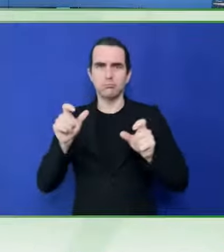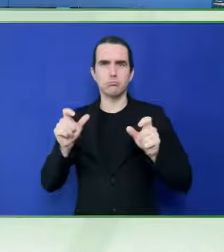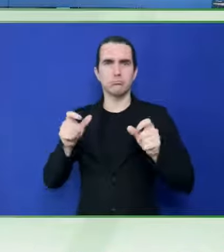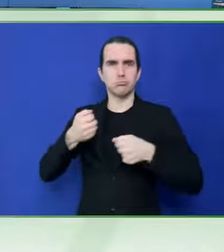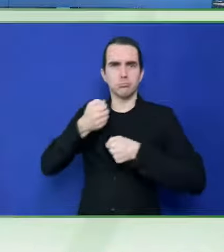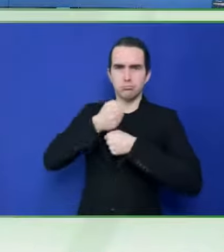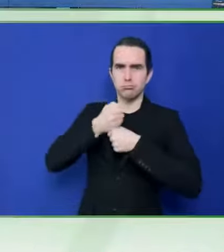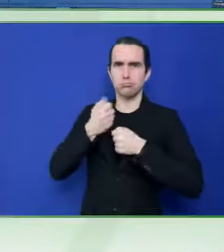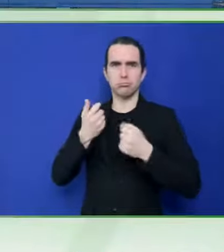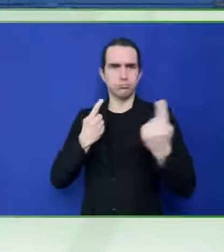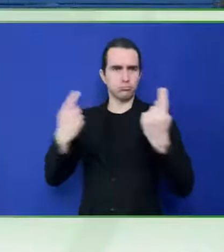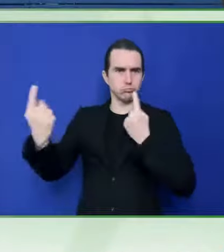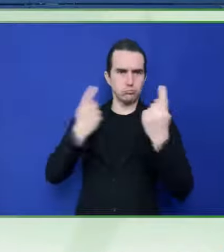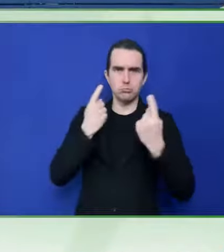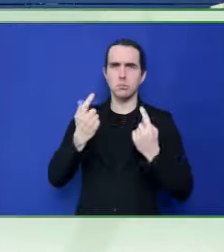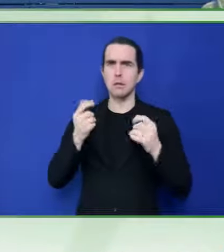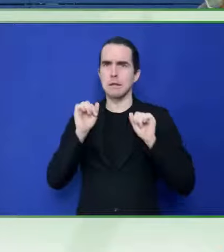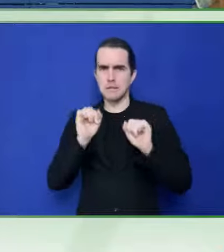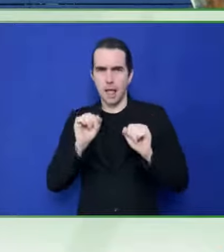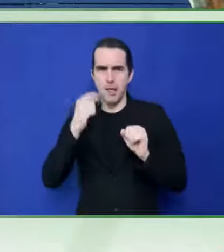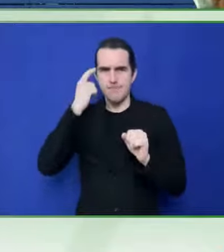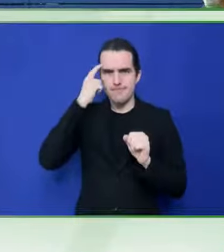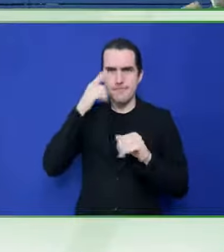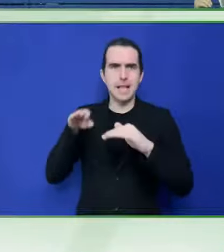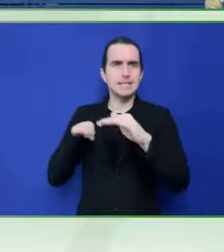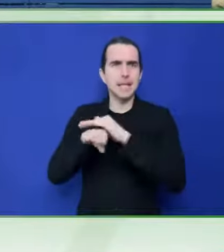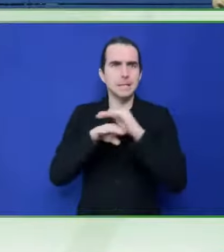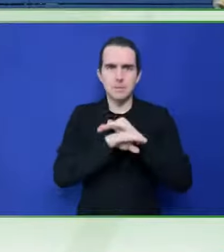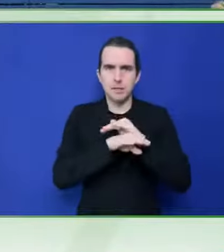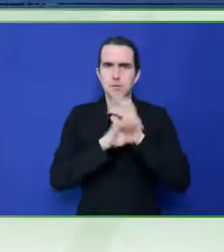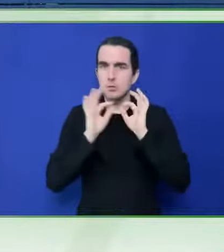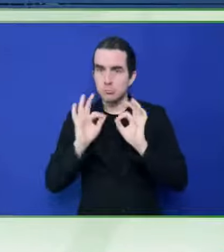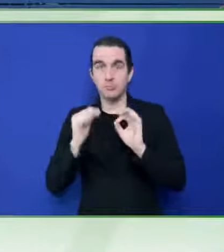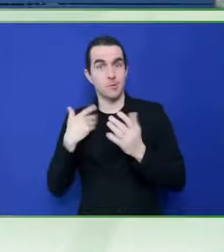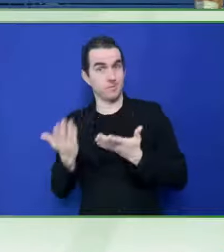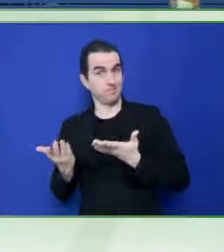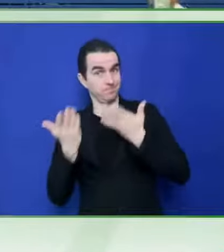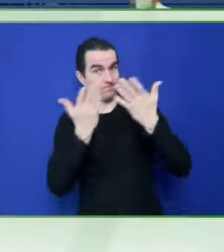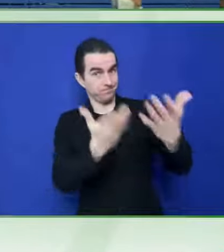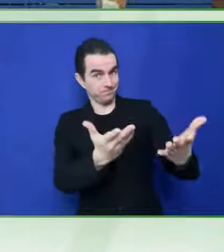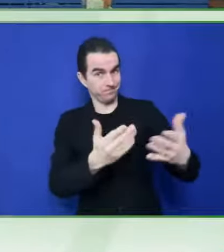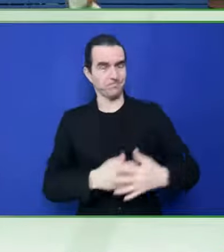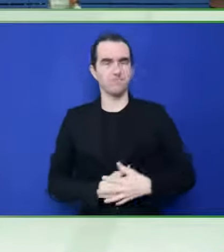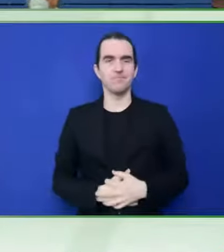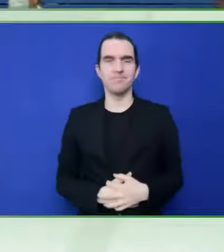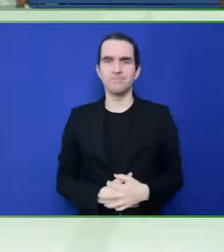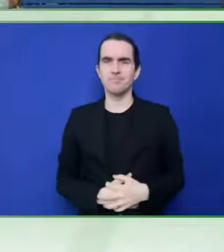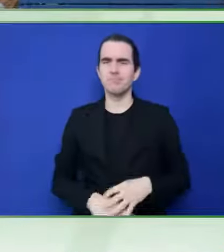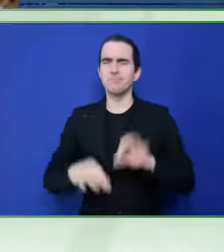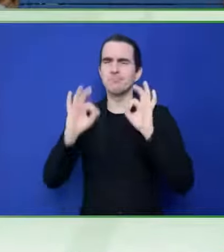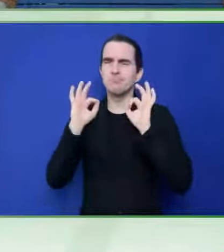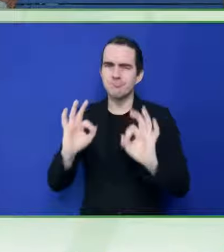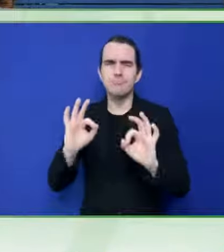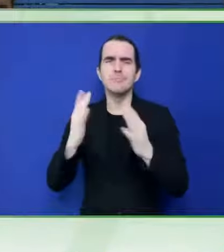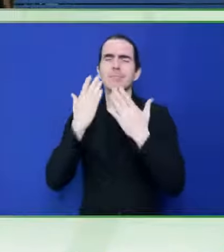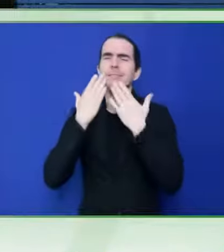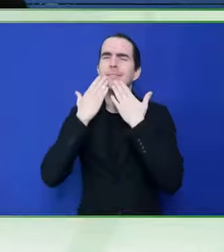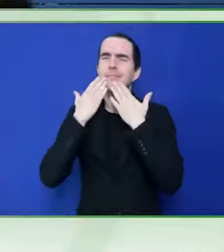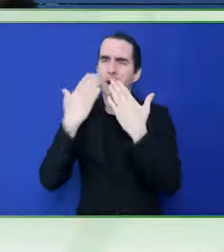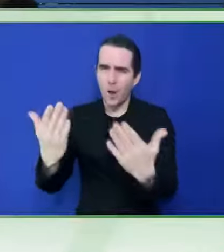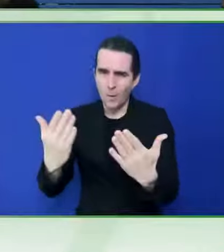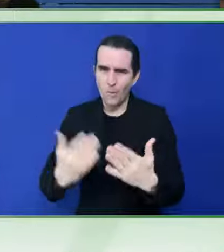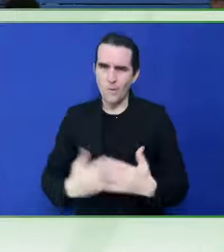I'm from Blue Badge Style, founded in 2012 when the Paralympics came to London. And we're all